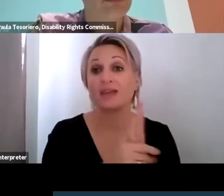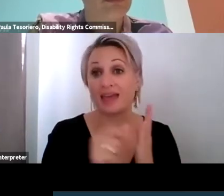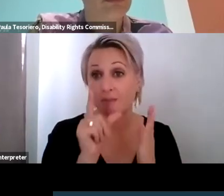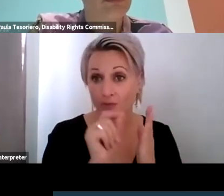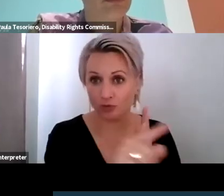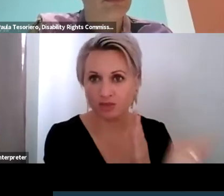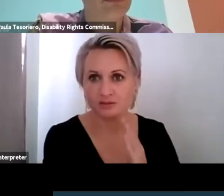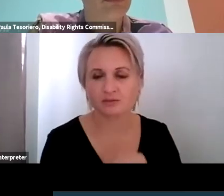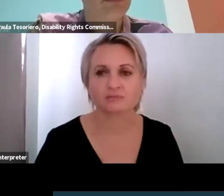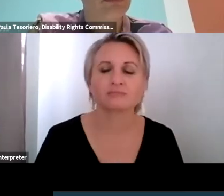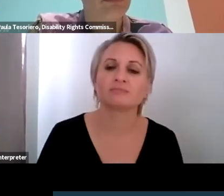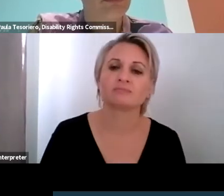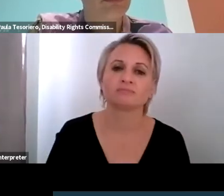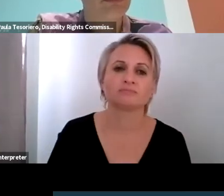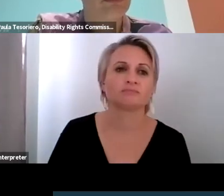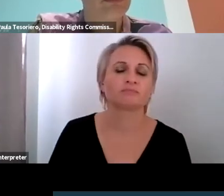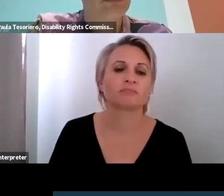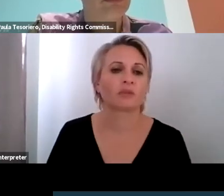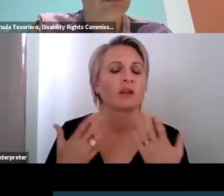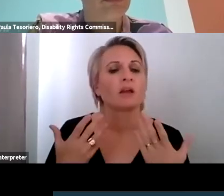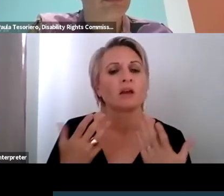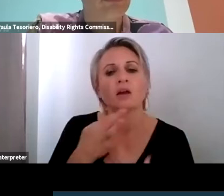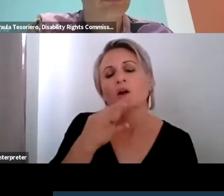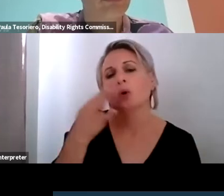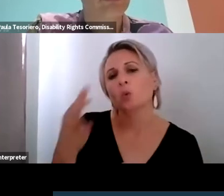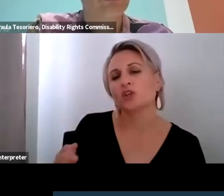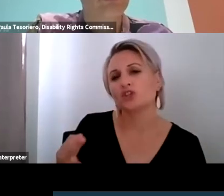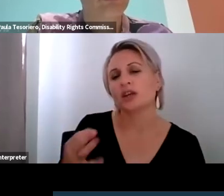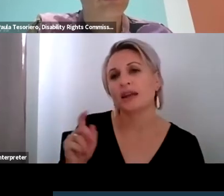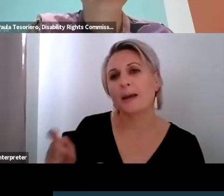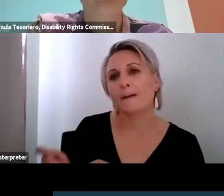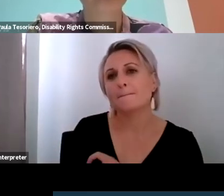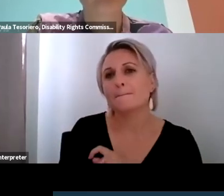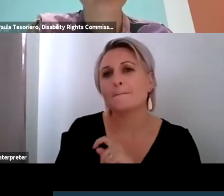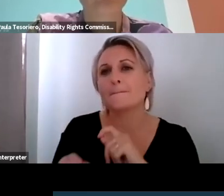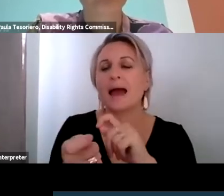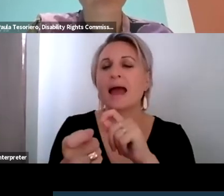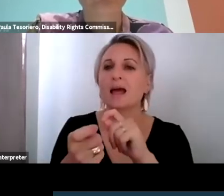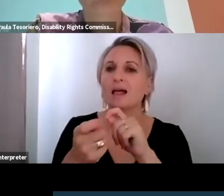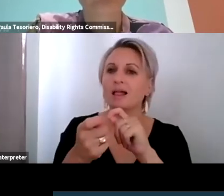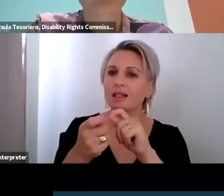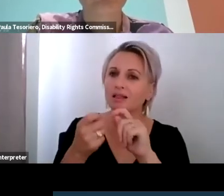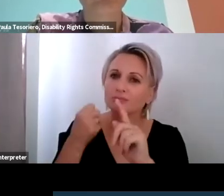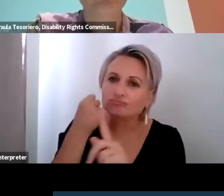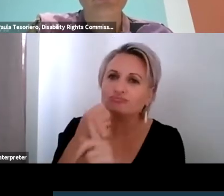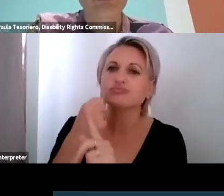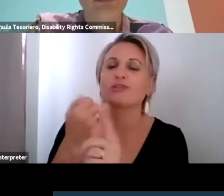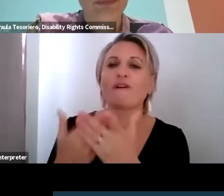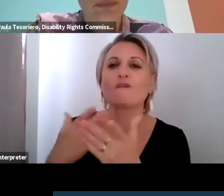do we grow male champions of gender equity, Martin?